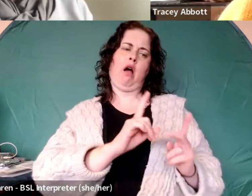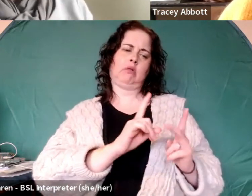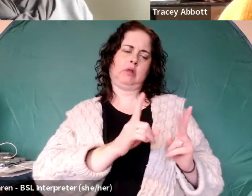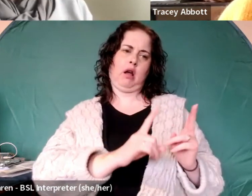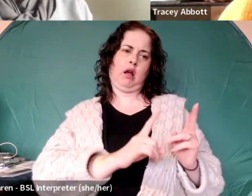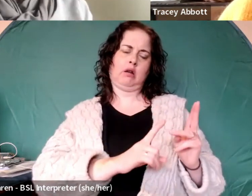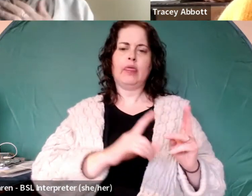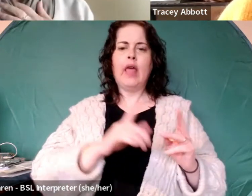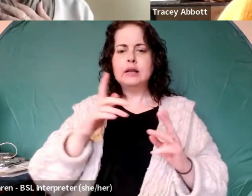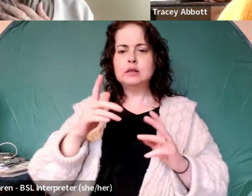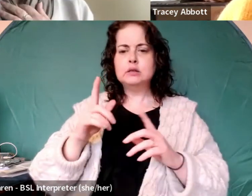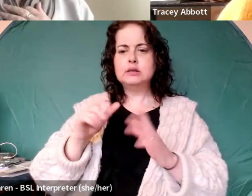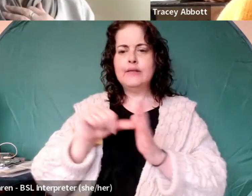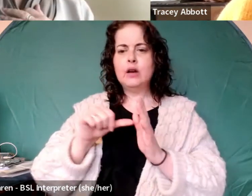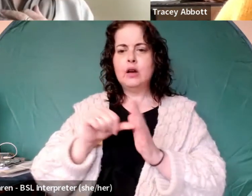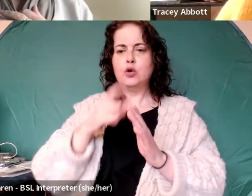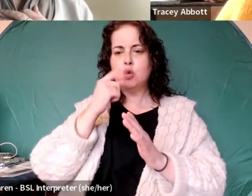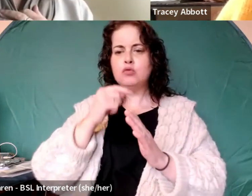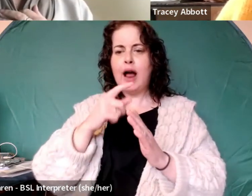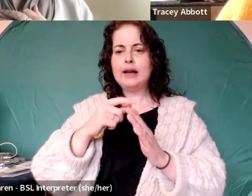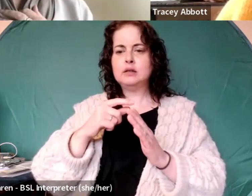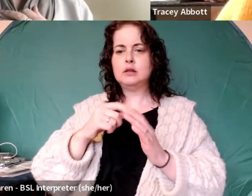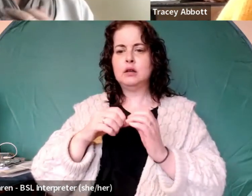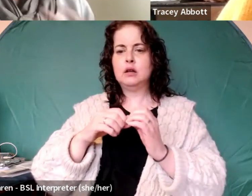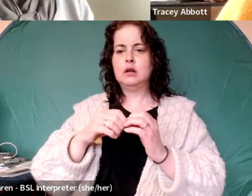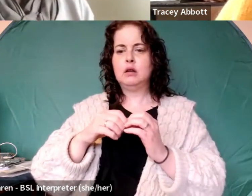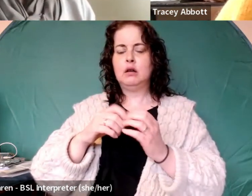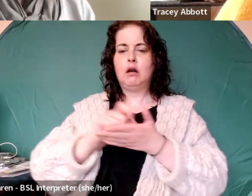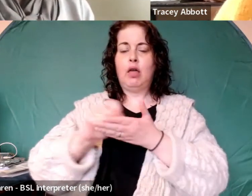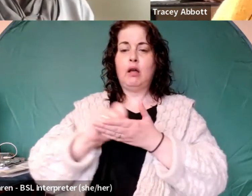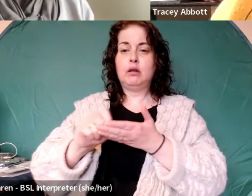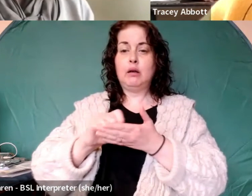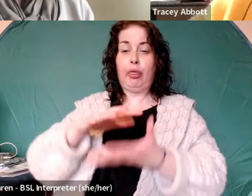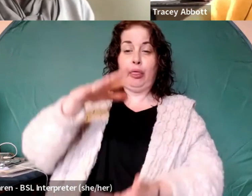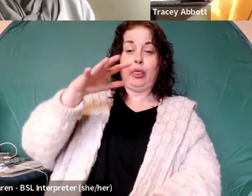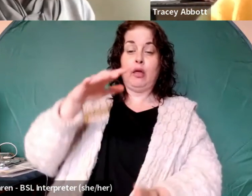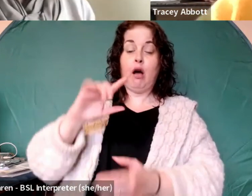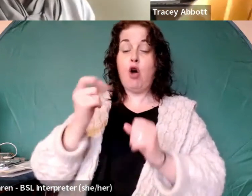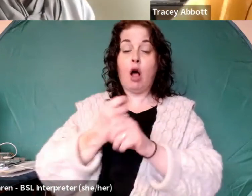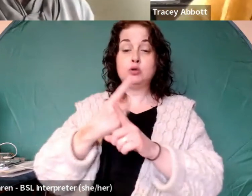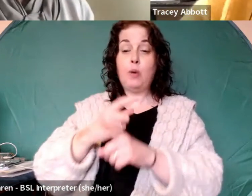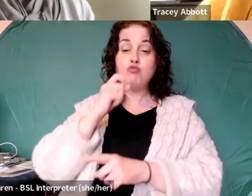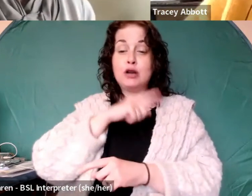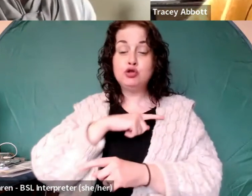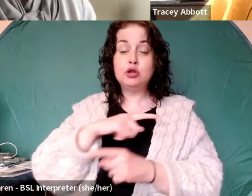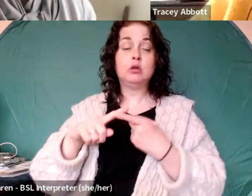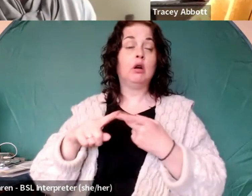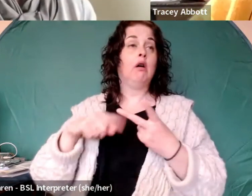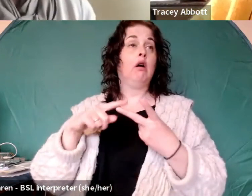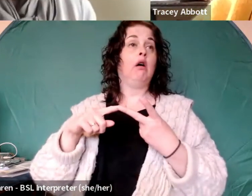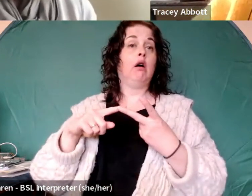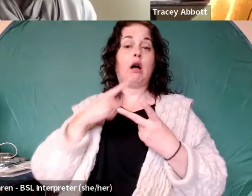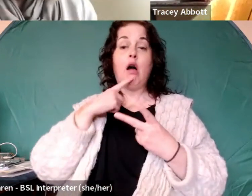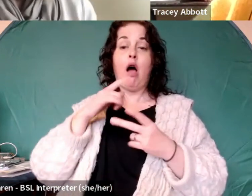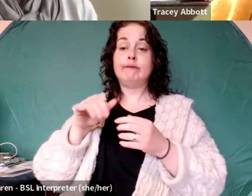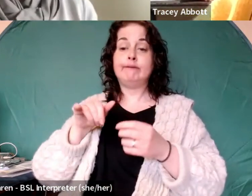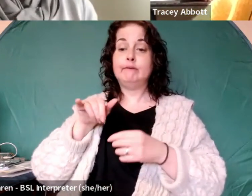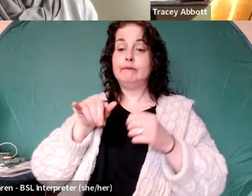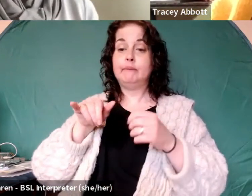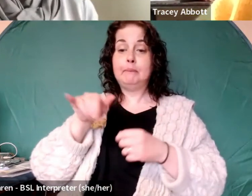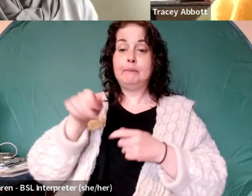that's ridiculous. I mean, you could write a dissertation on what I can't do. I can't speak Russian. I can't fly a